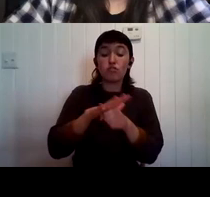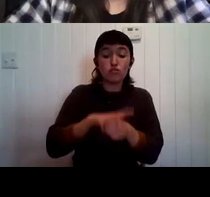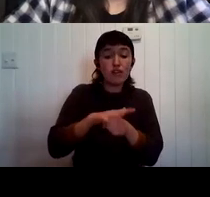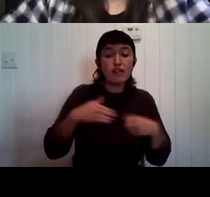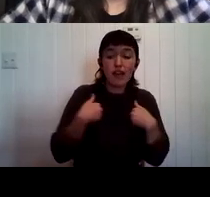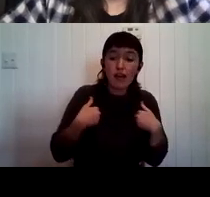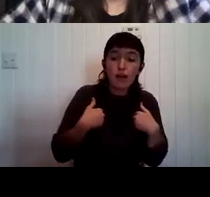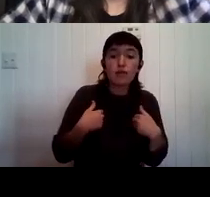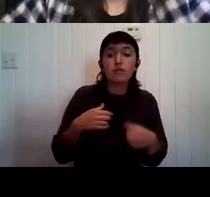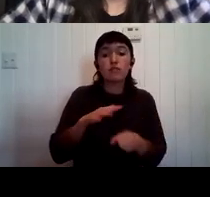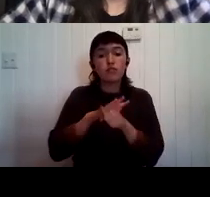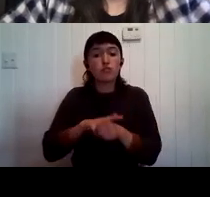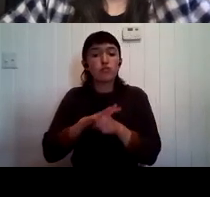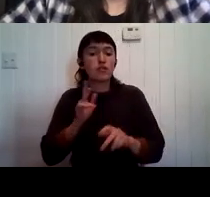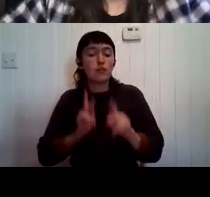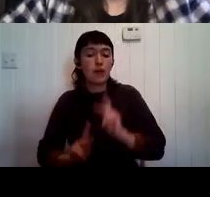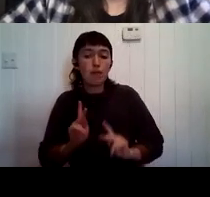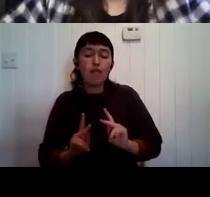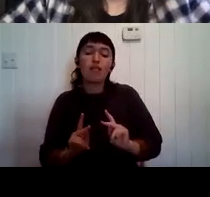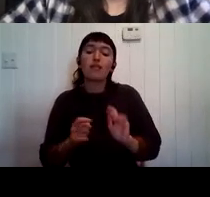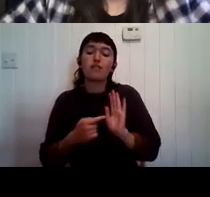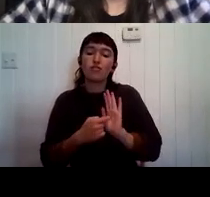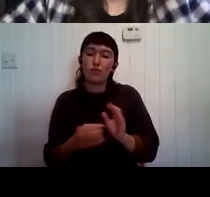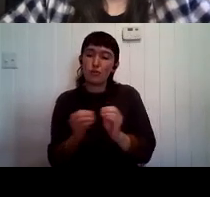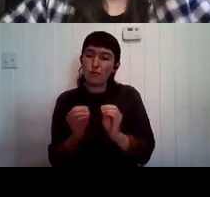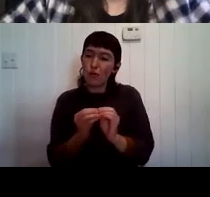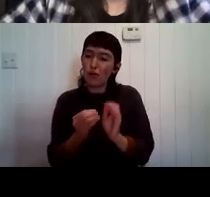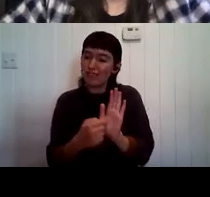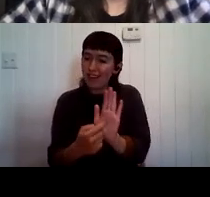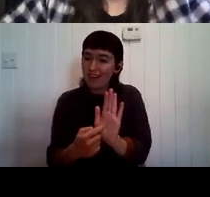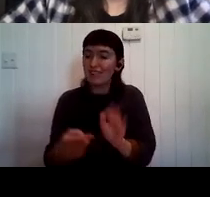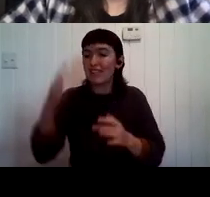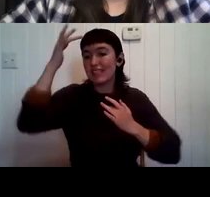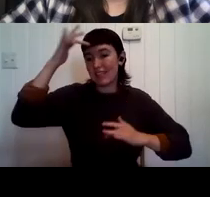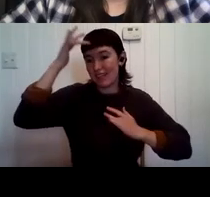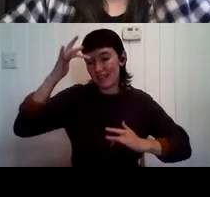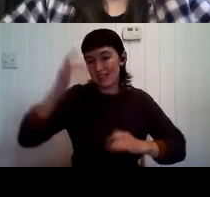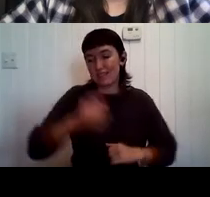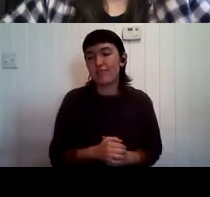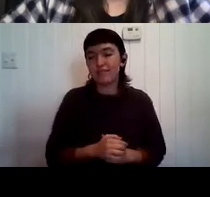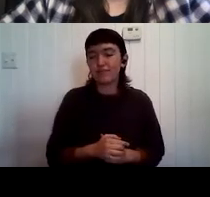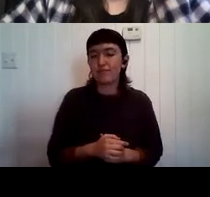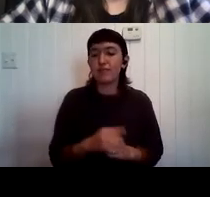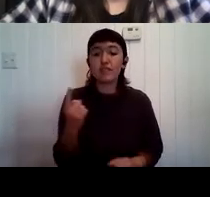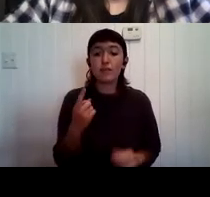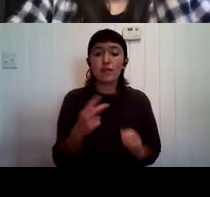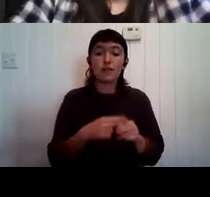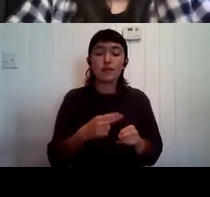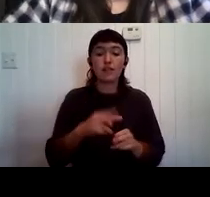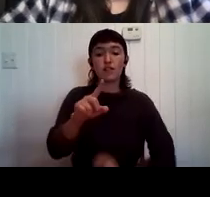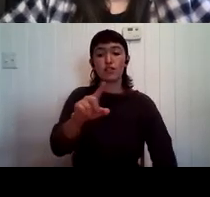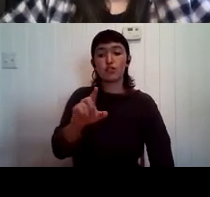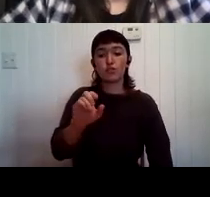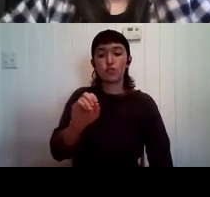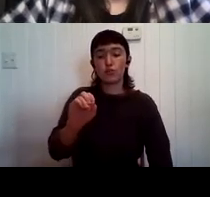we can show more signs of sickness. And there's something called a zoonotic disease. A zoonotic